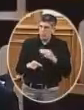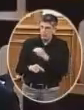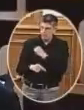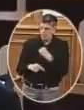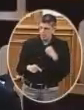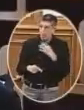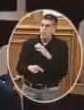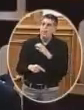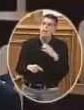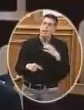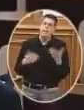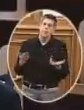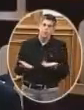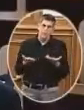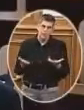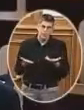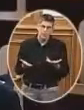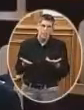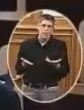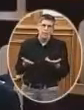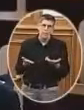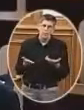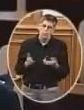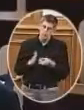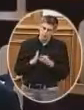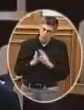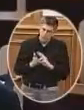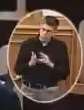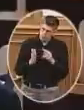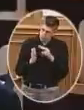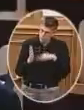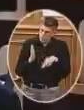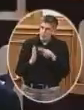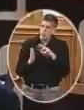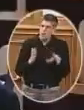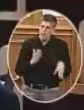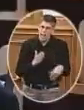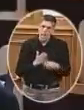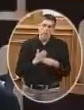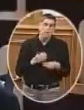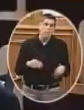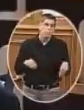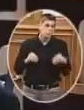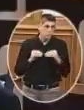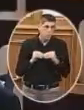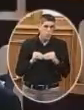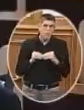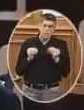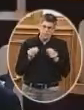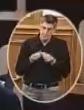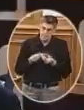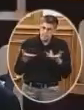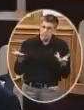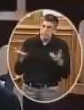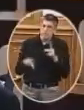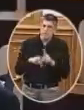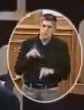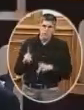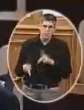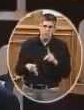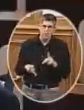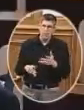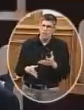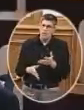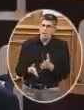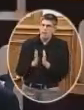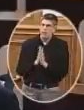to rehash it, review it, add more material to it, disseminate it out to the public, and invite more